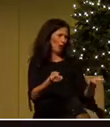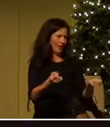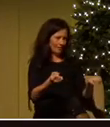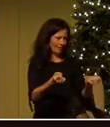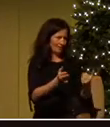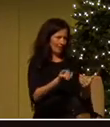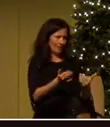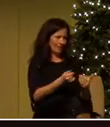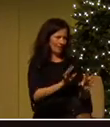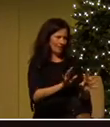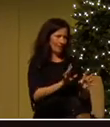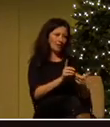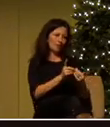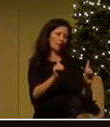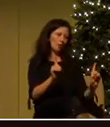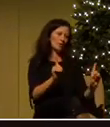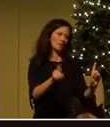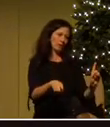to be a divorce.